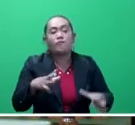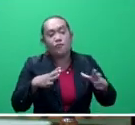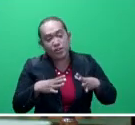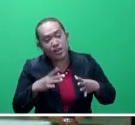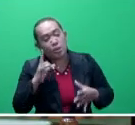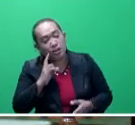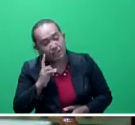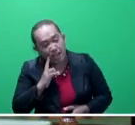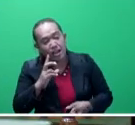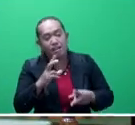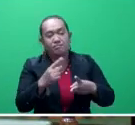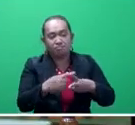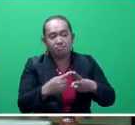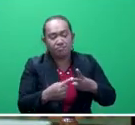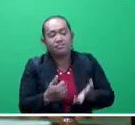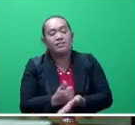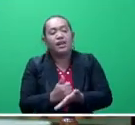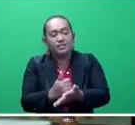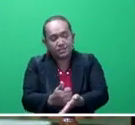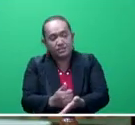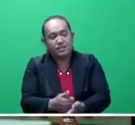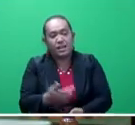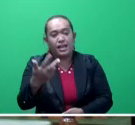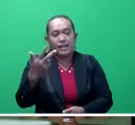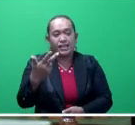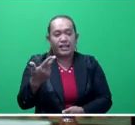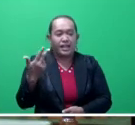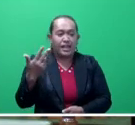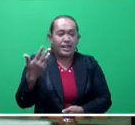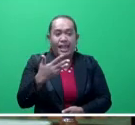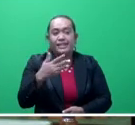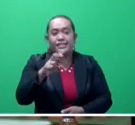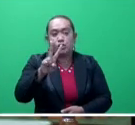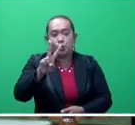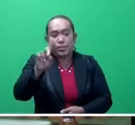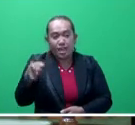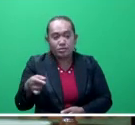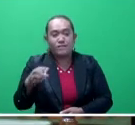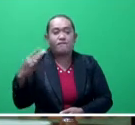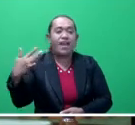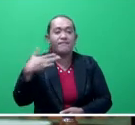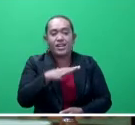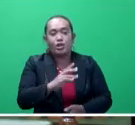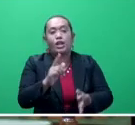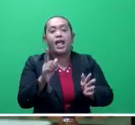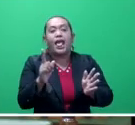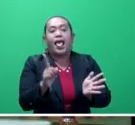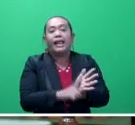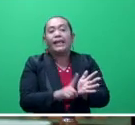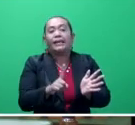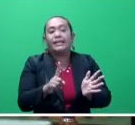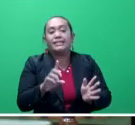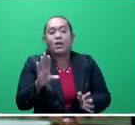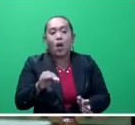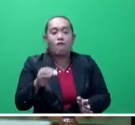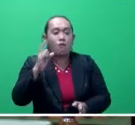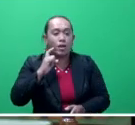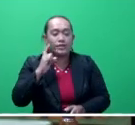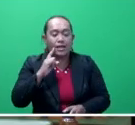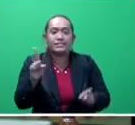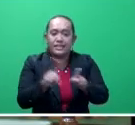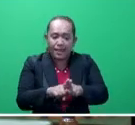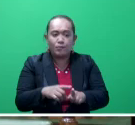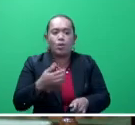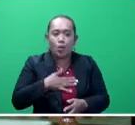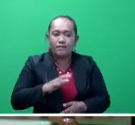$30,000 for up to 92,500 litres of water. The same goes for access to electricity. 96%